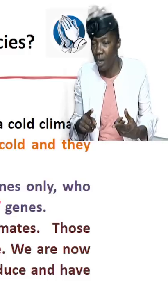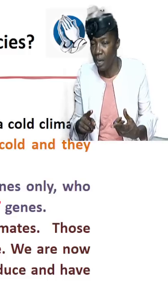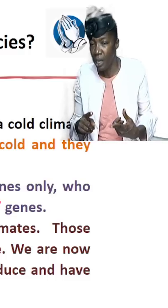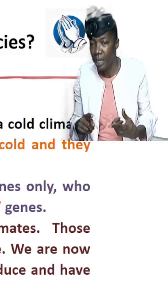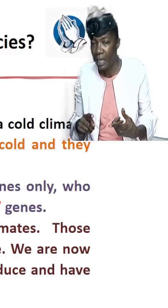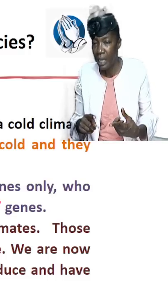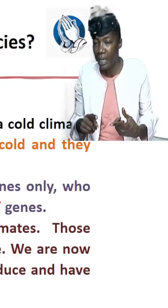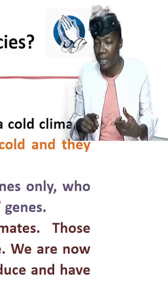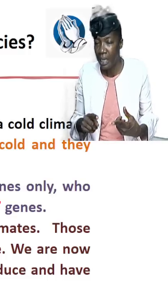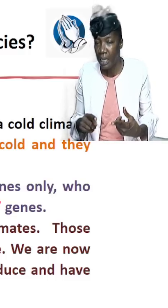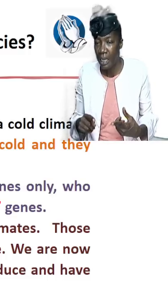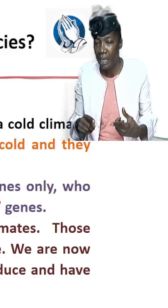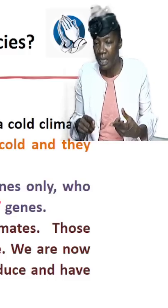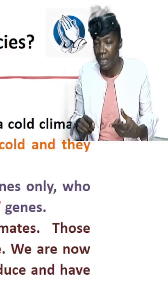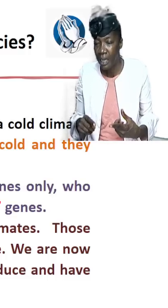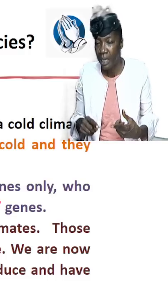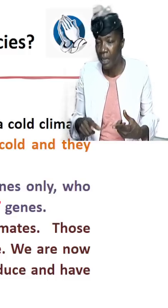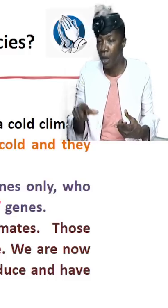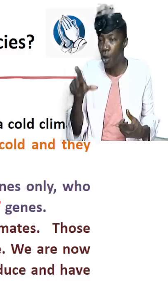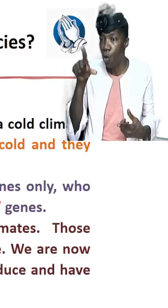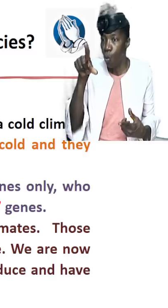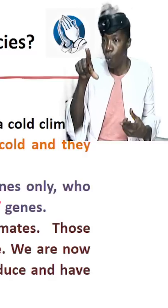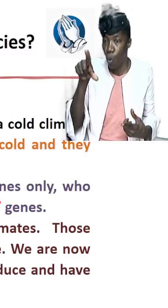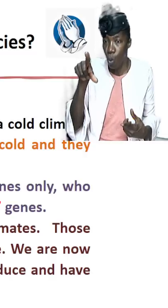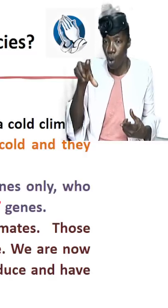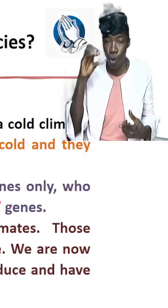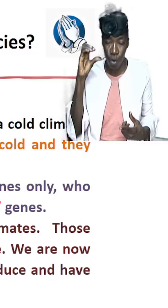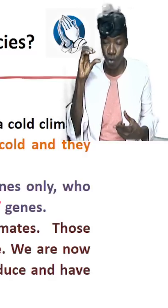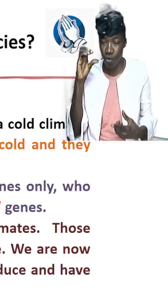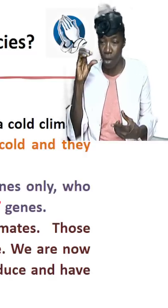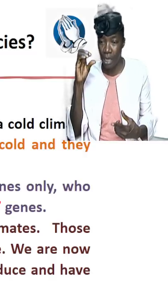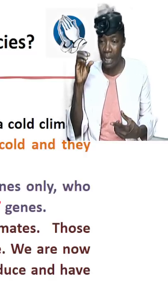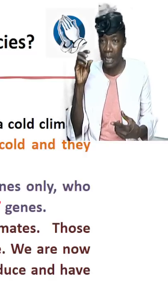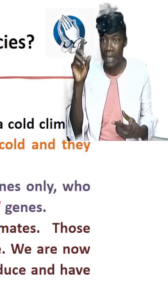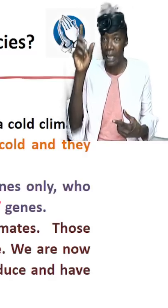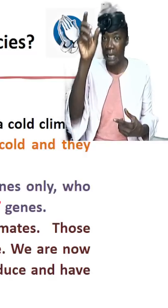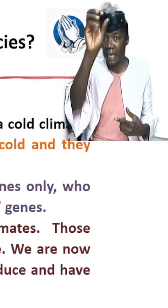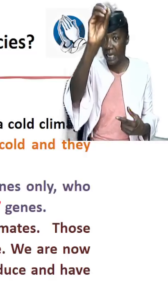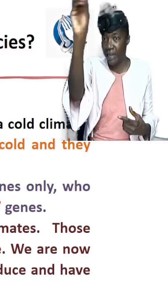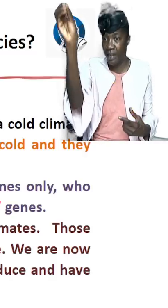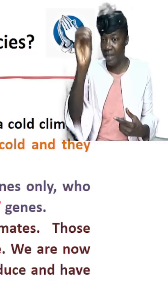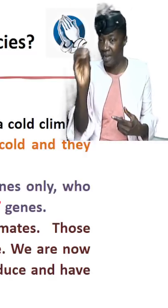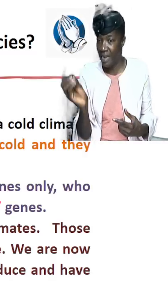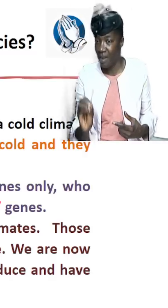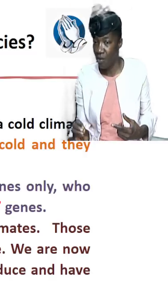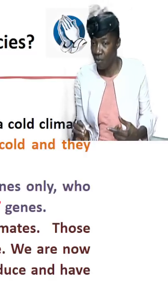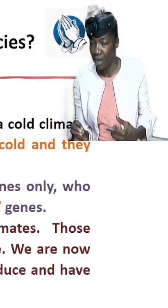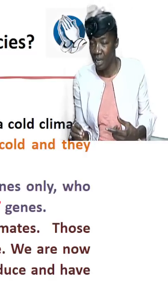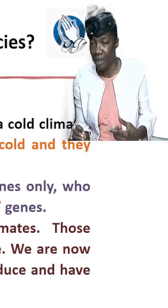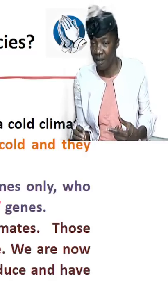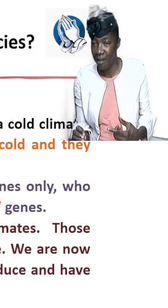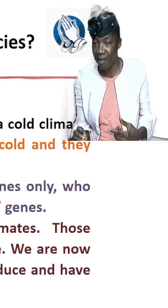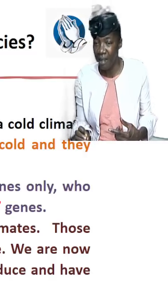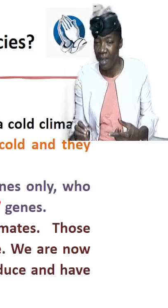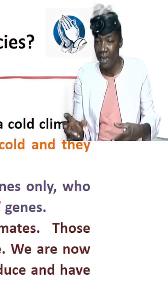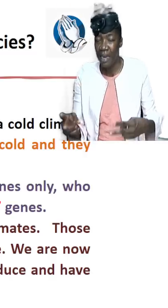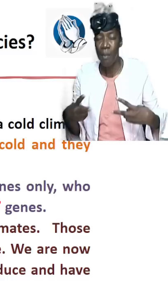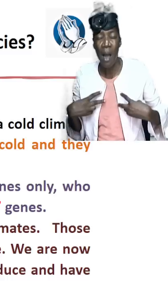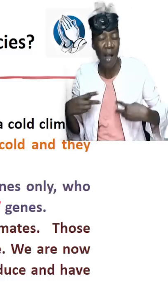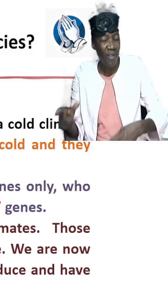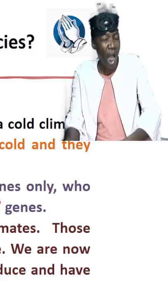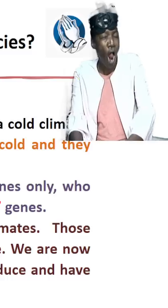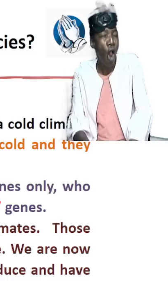is 100 and odd degrees, and them have that long hair, guess what's going to happen to